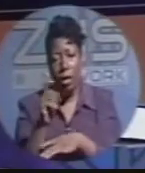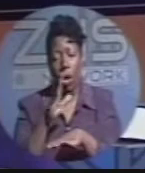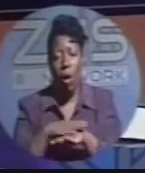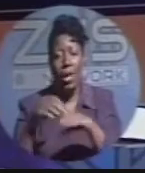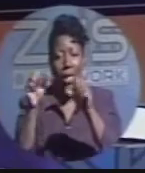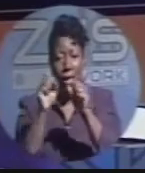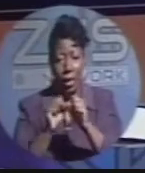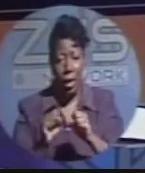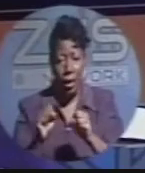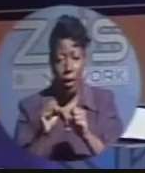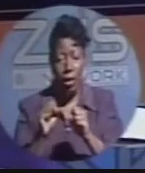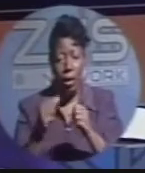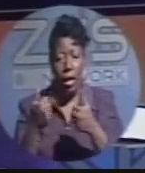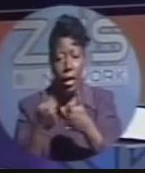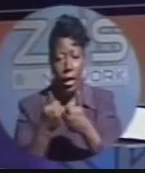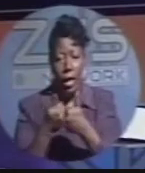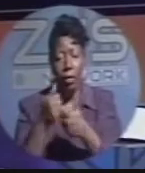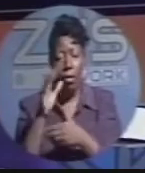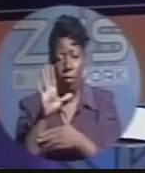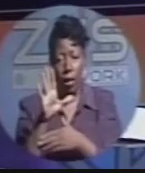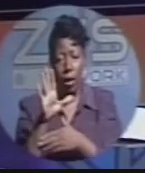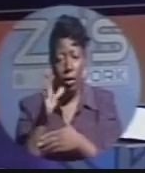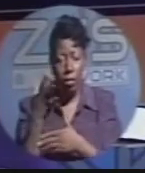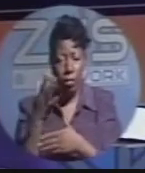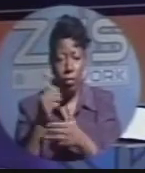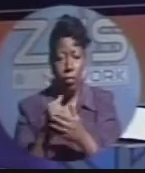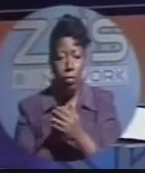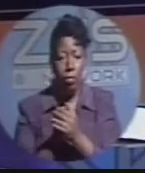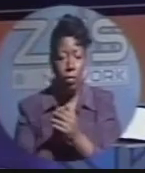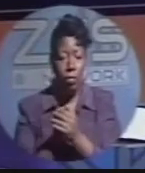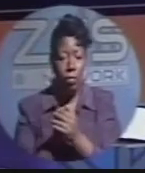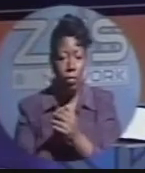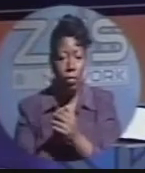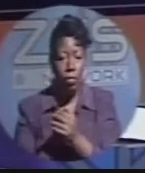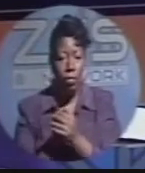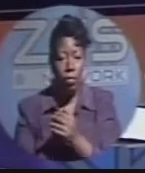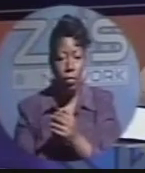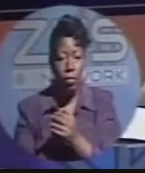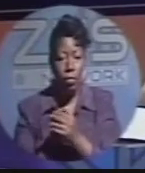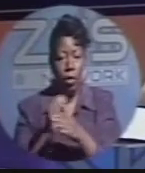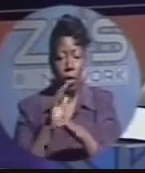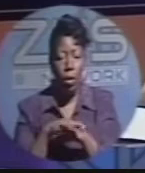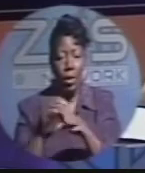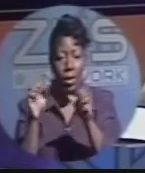Saturday. Game five, not necessary. If they want to, they'll play it as well. That'll be set